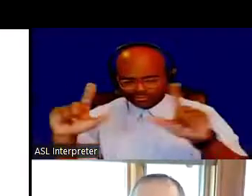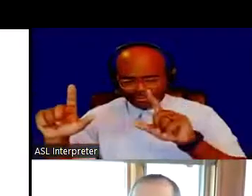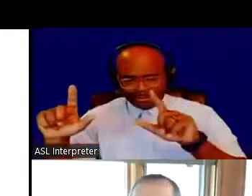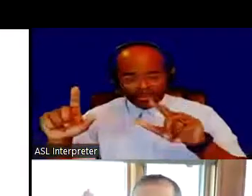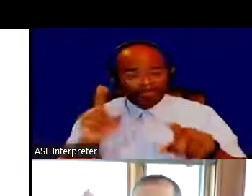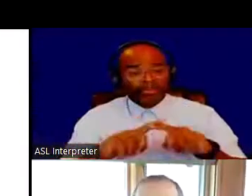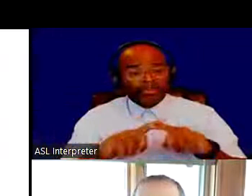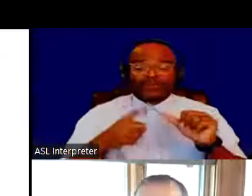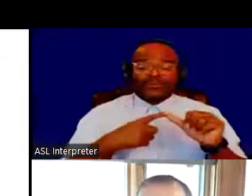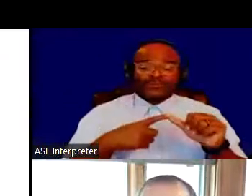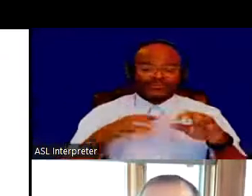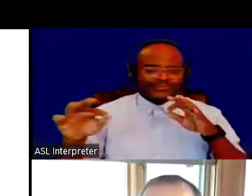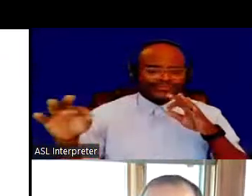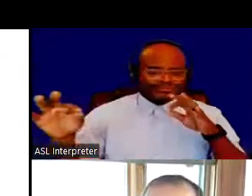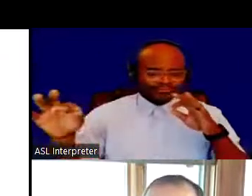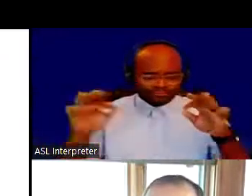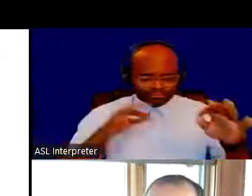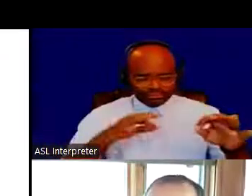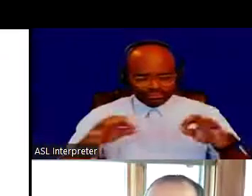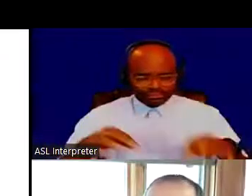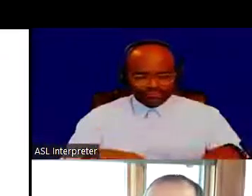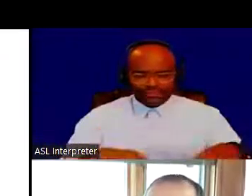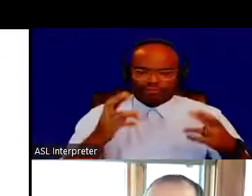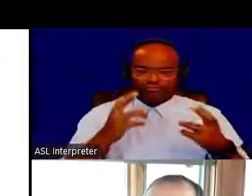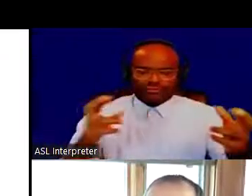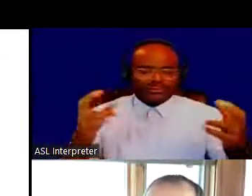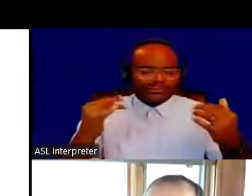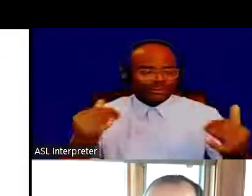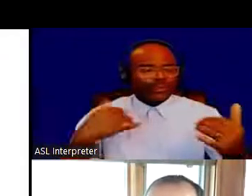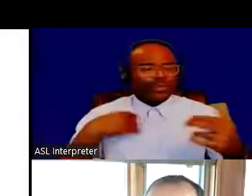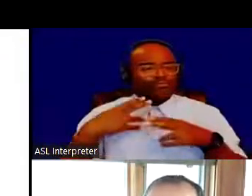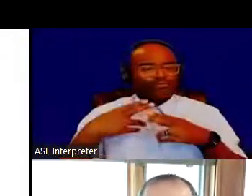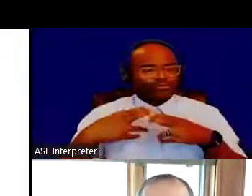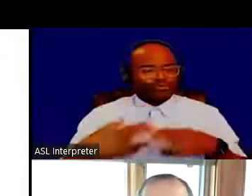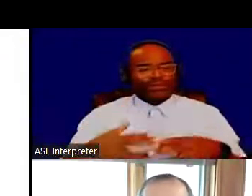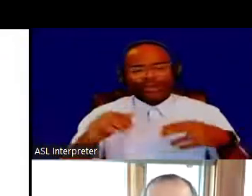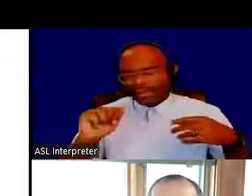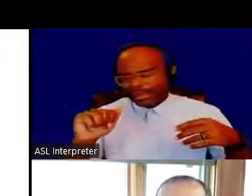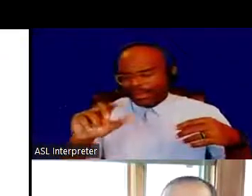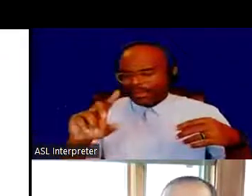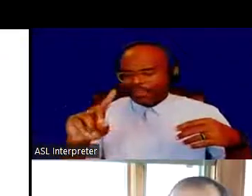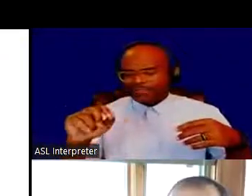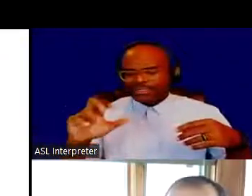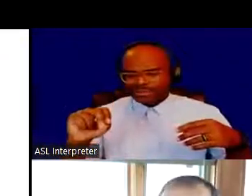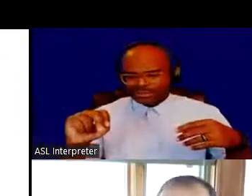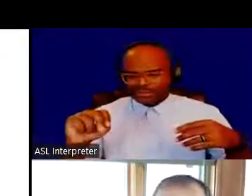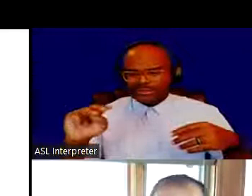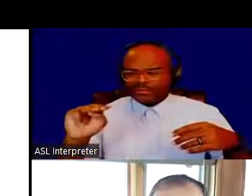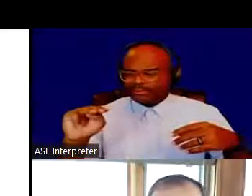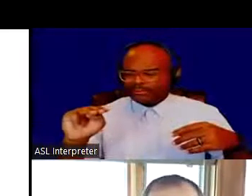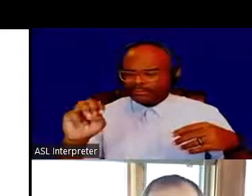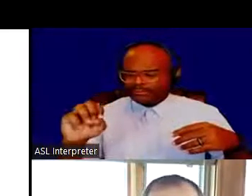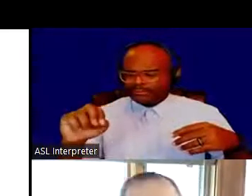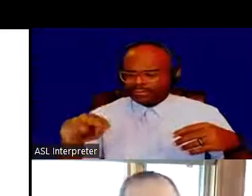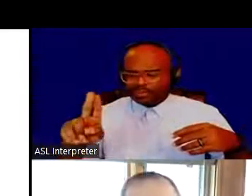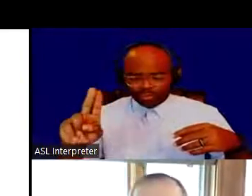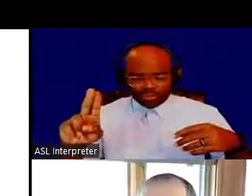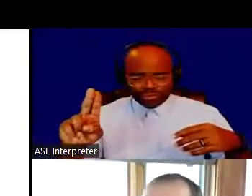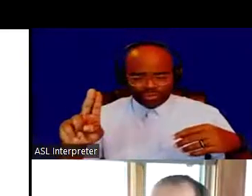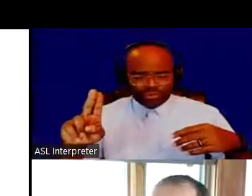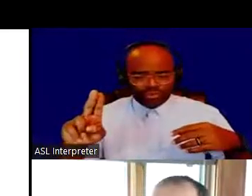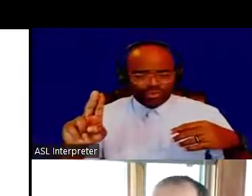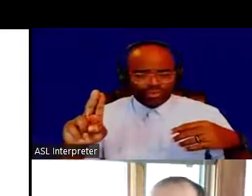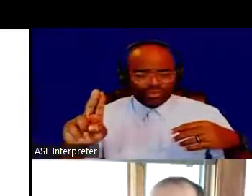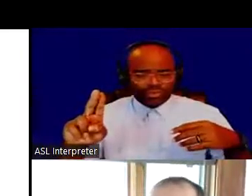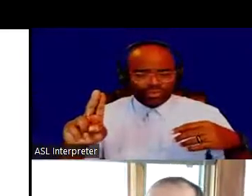describe this resource that we're calling an adaptation menu. So if you're not familiar with our work at NIAX, or